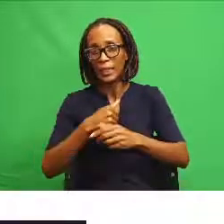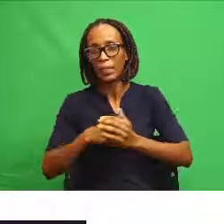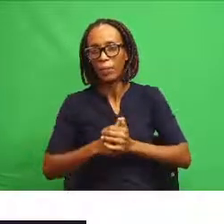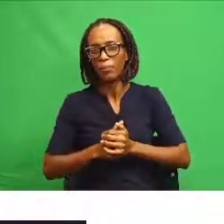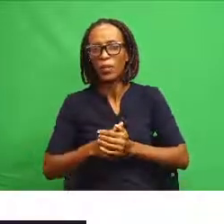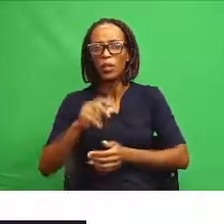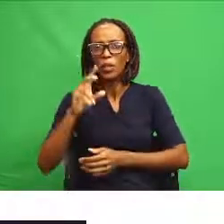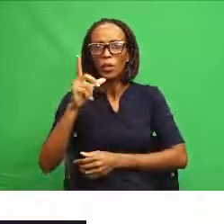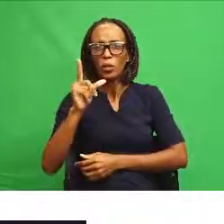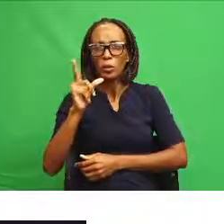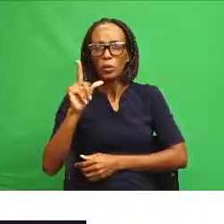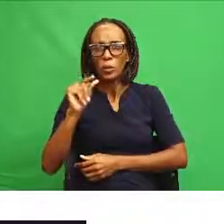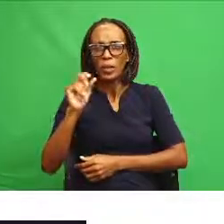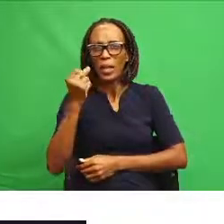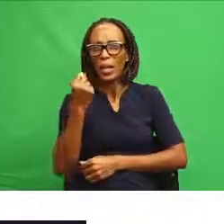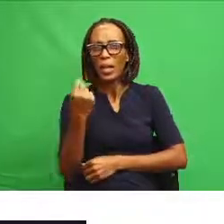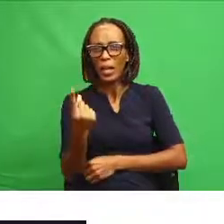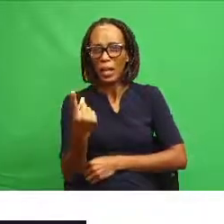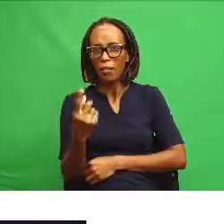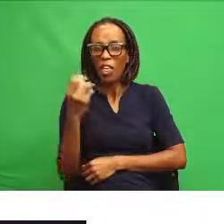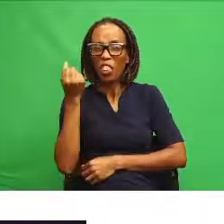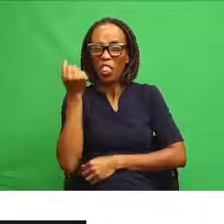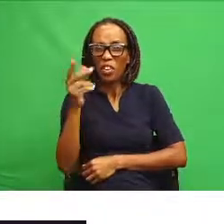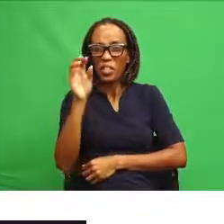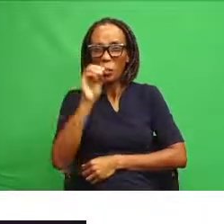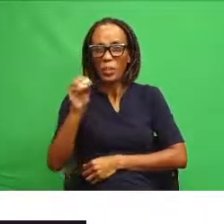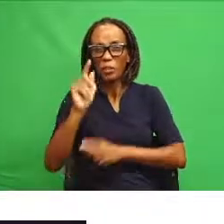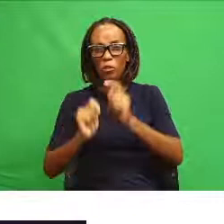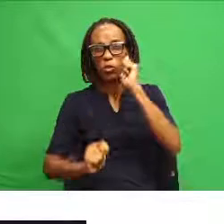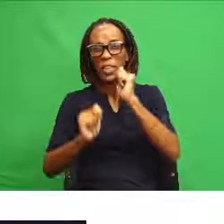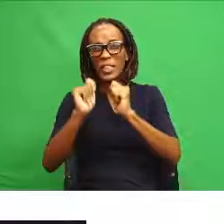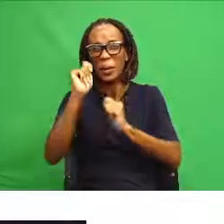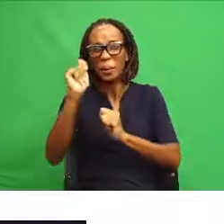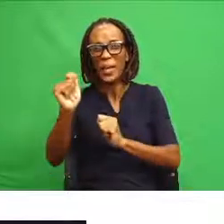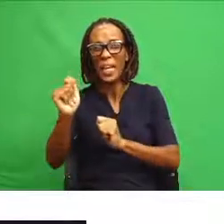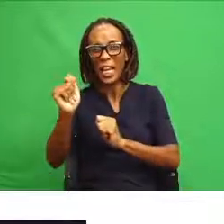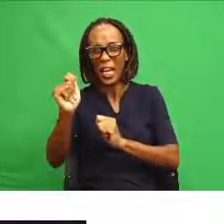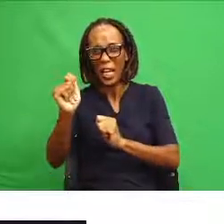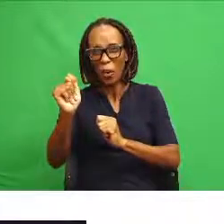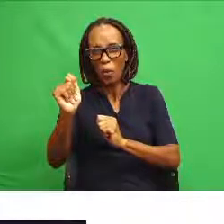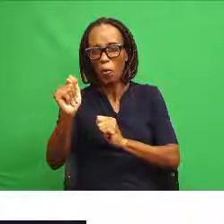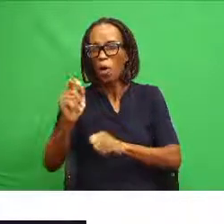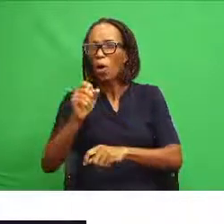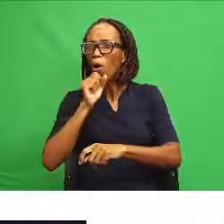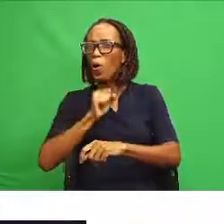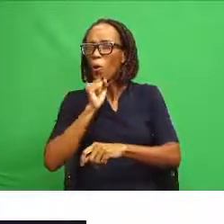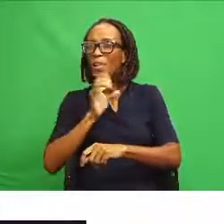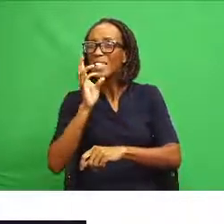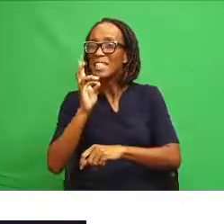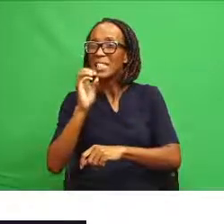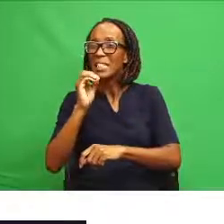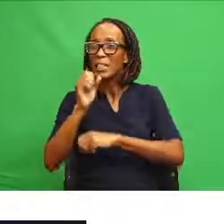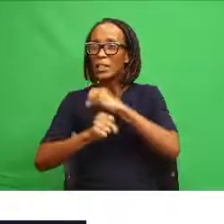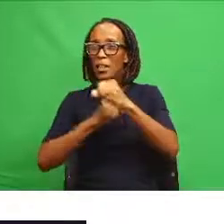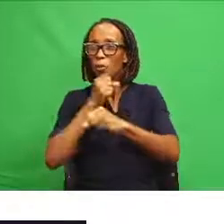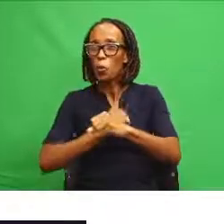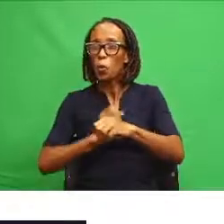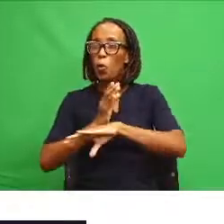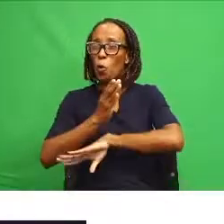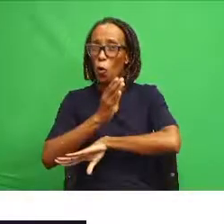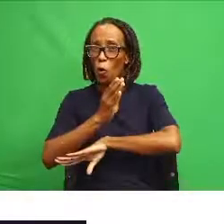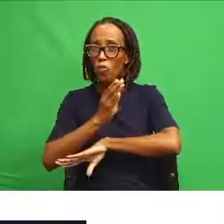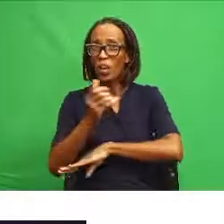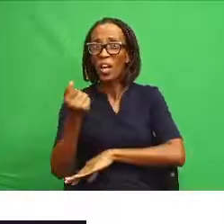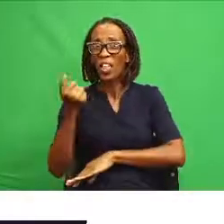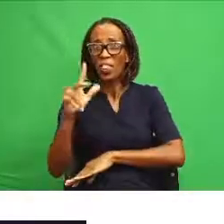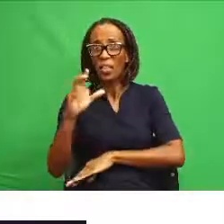2011, 13% of the population of Trinidad and Tobago are over 60 years old. This